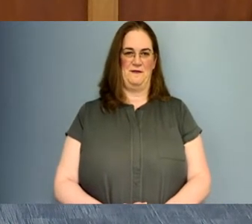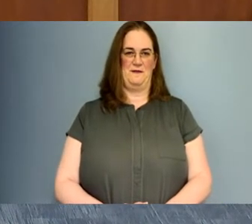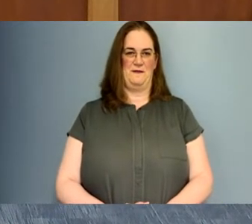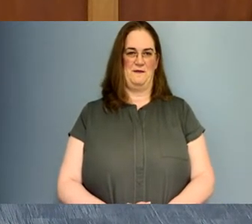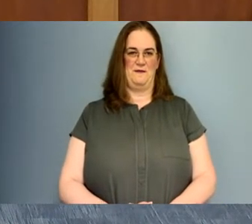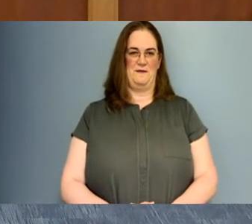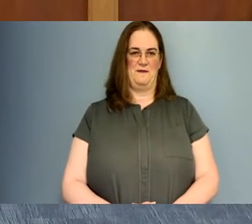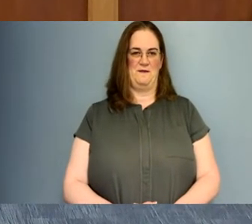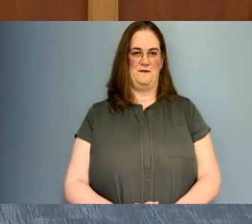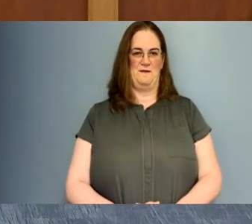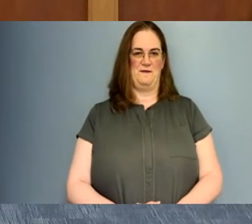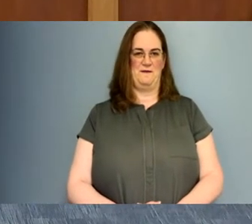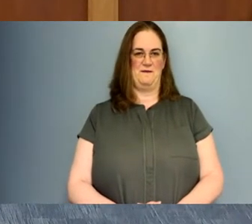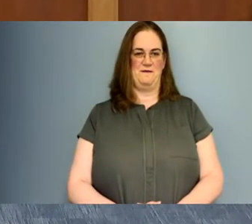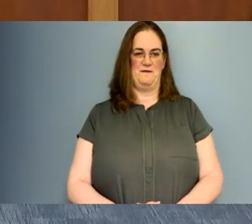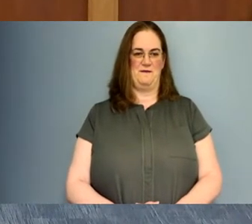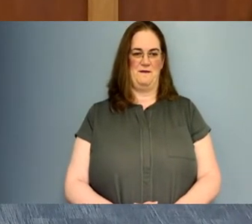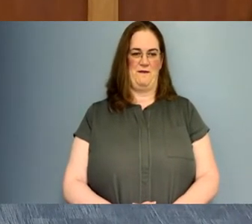Thank you.